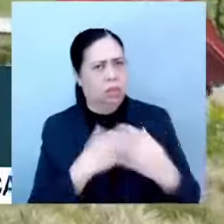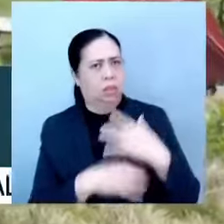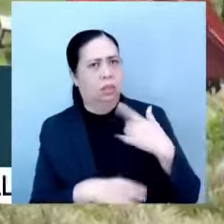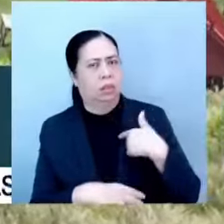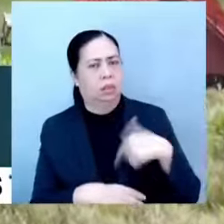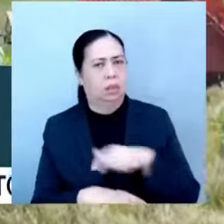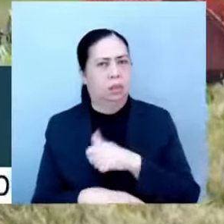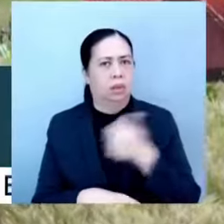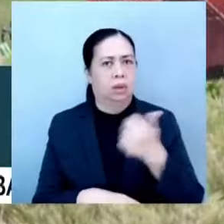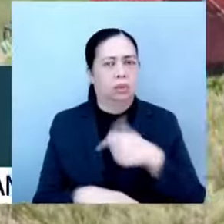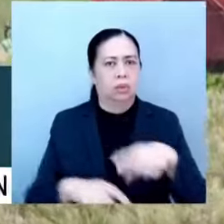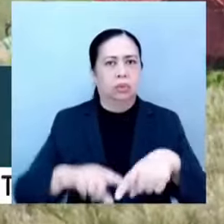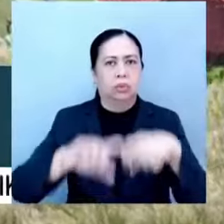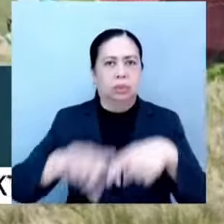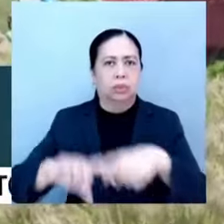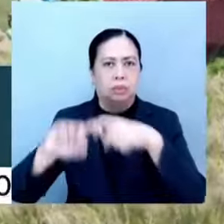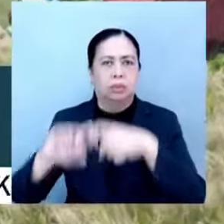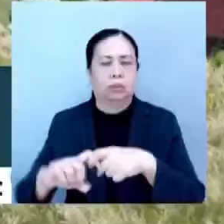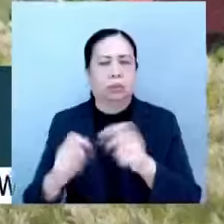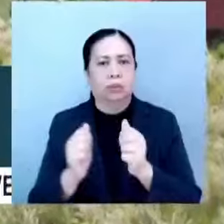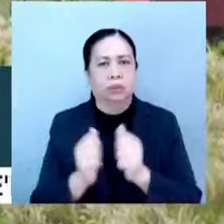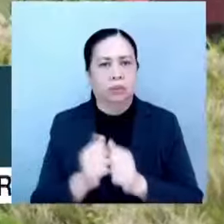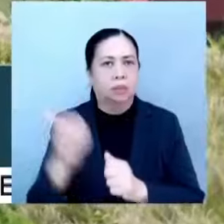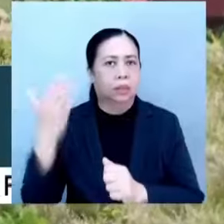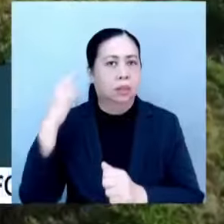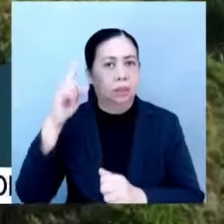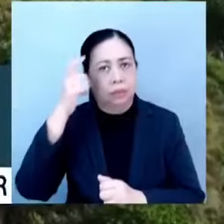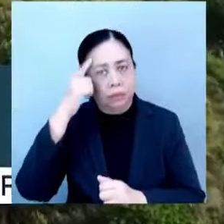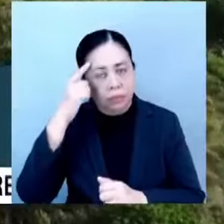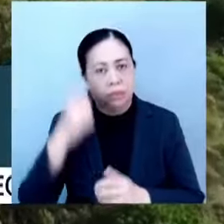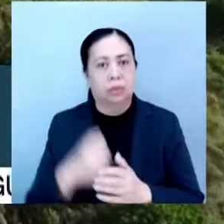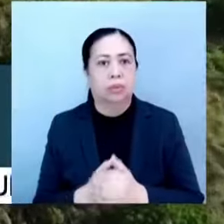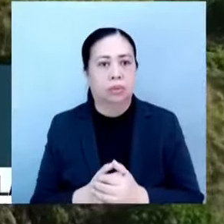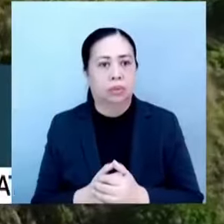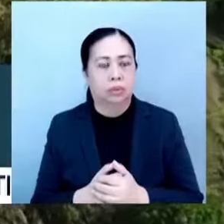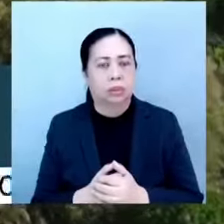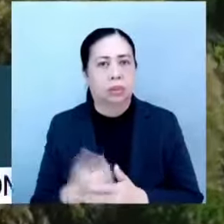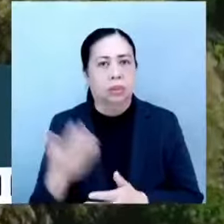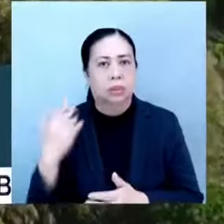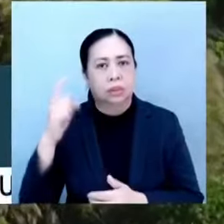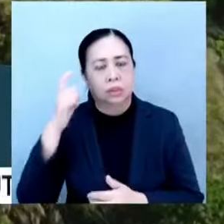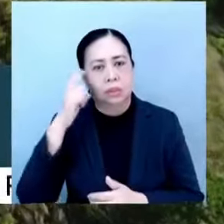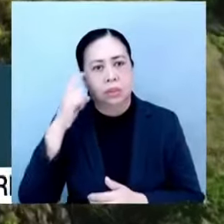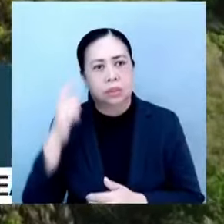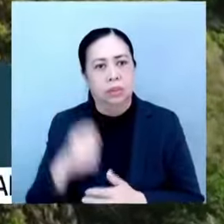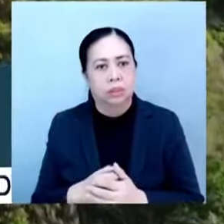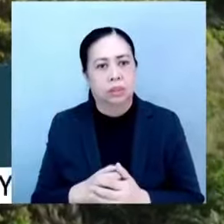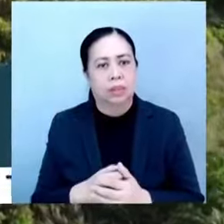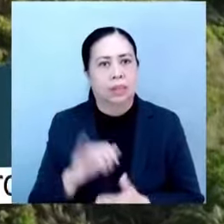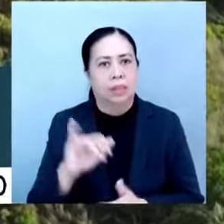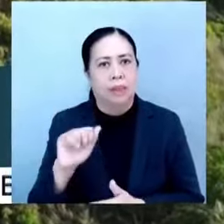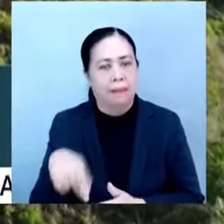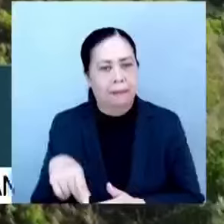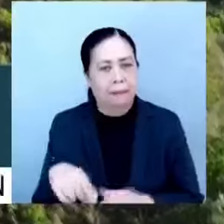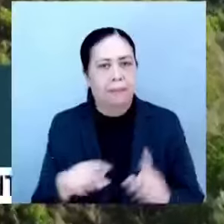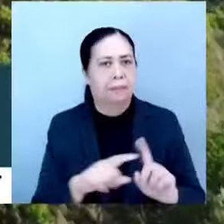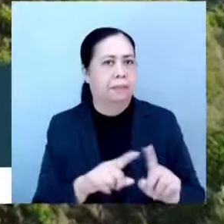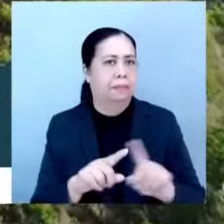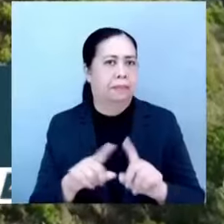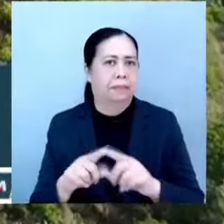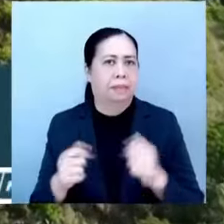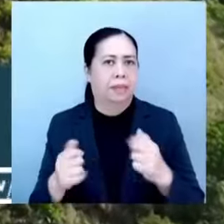were also suspended, included previous governors such as previous governor Art Yap, Rene Relampagos, and